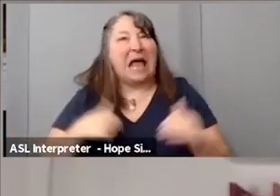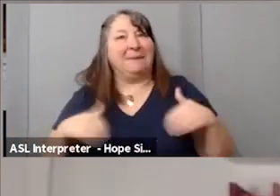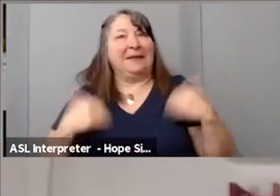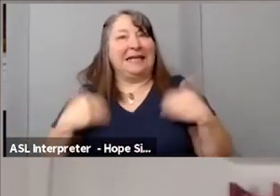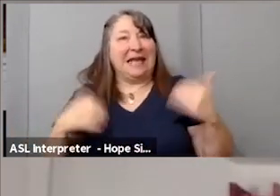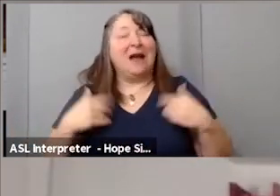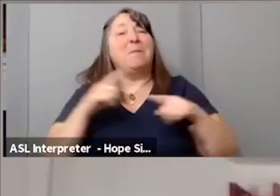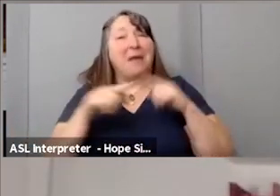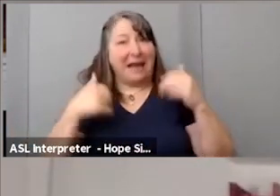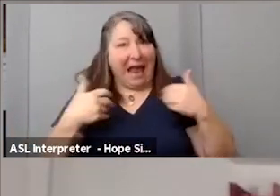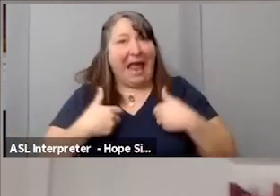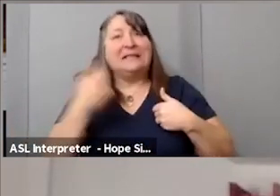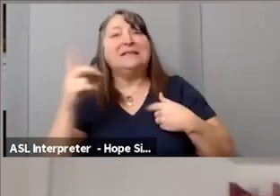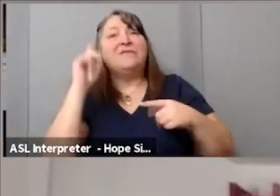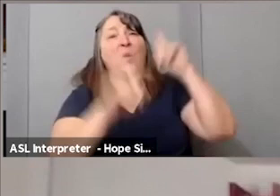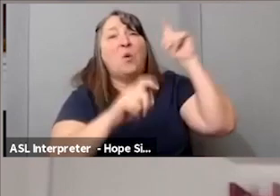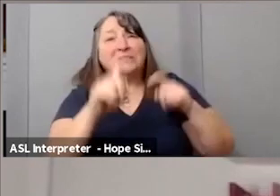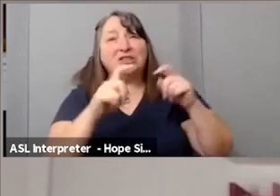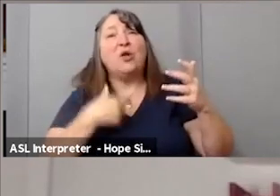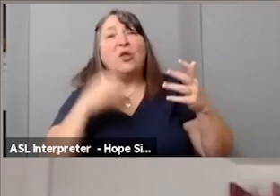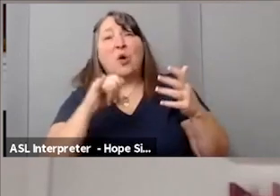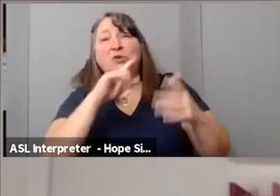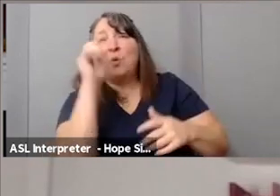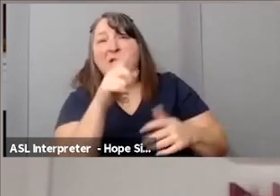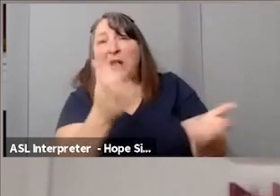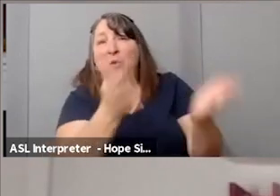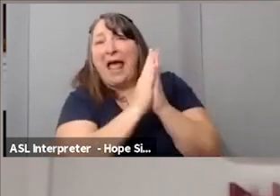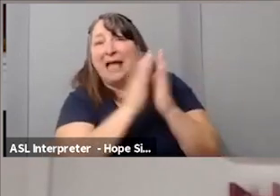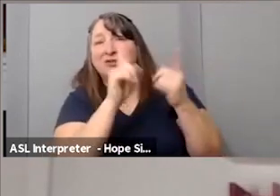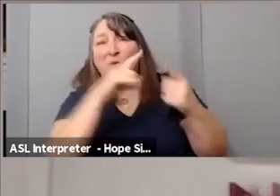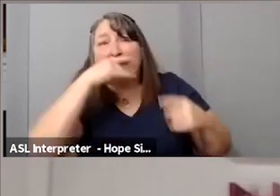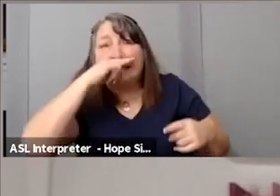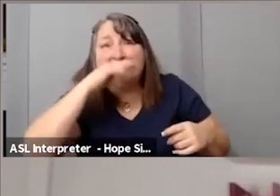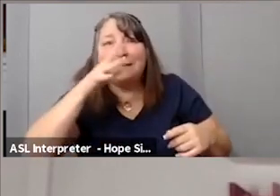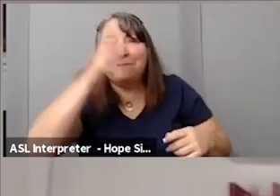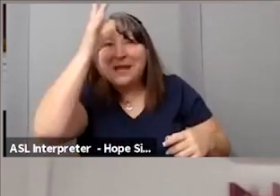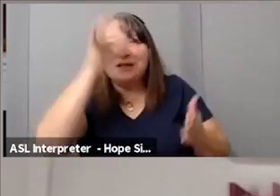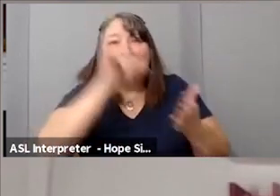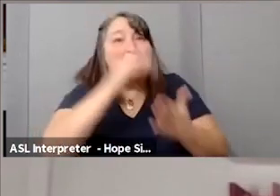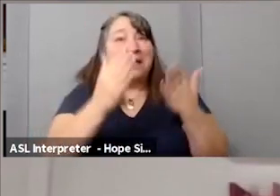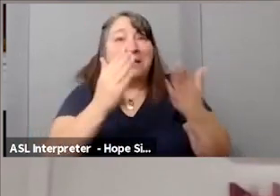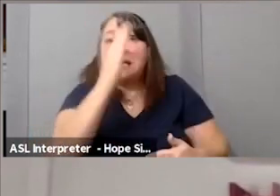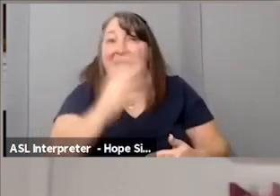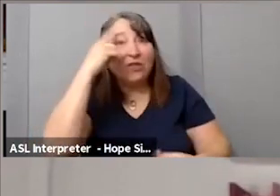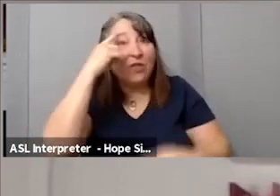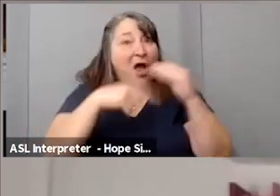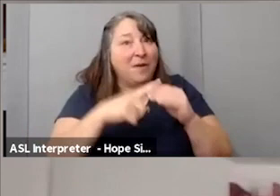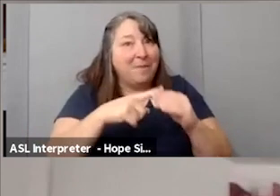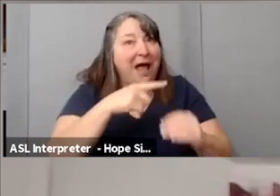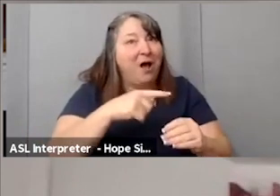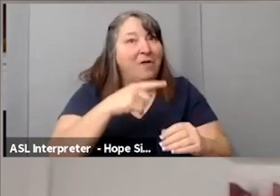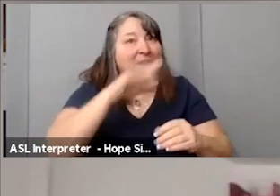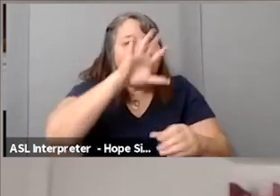propose those questions to kids and parents who might have not thought about social justice as something that kids could be a part of. So the